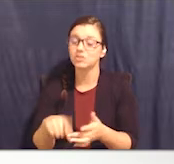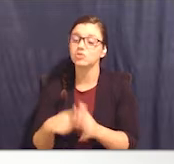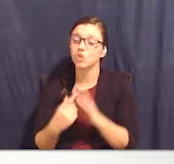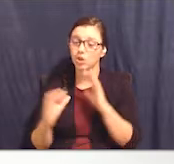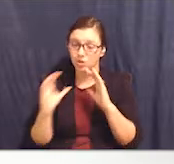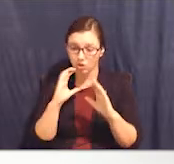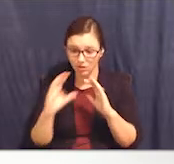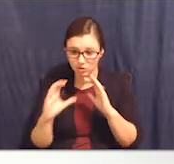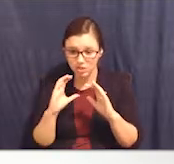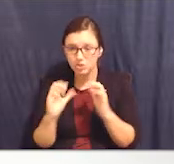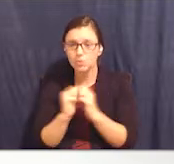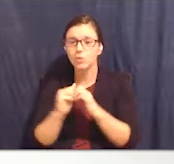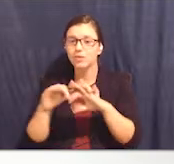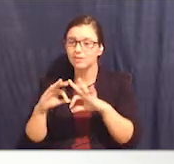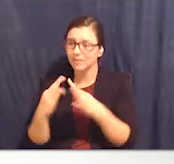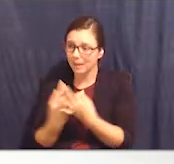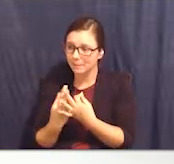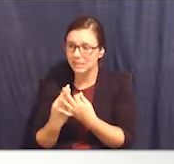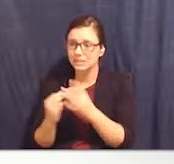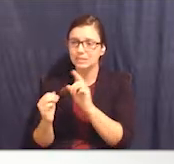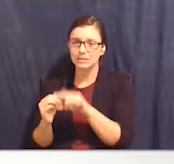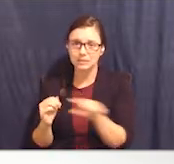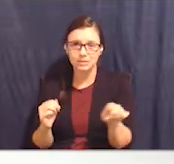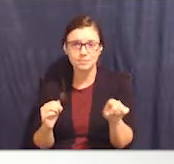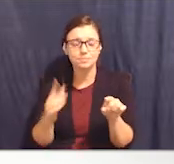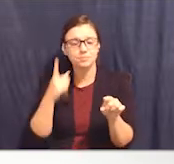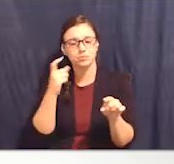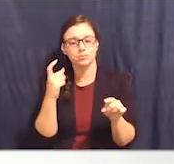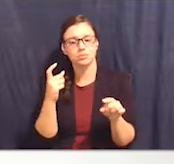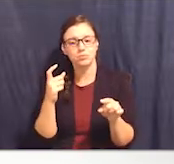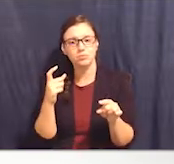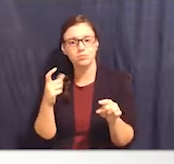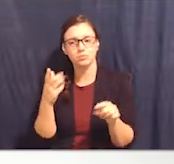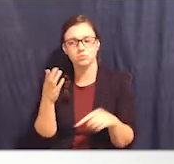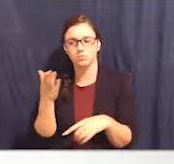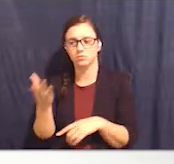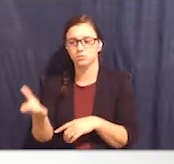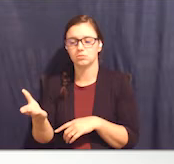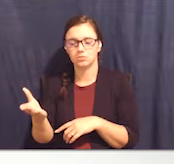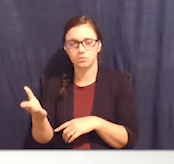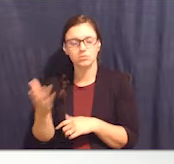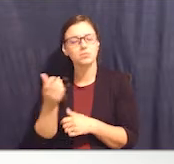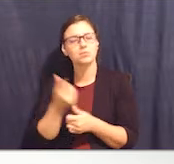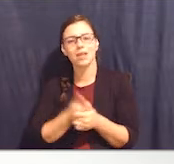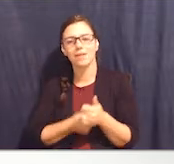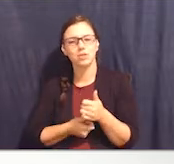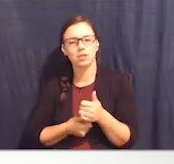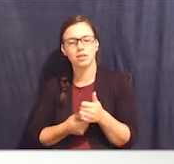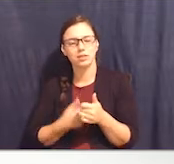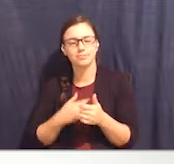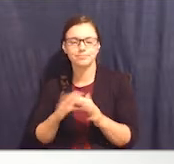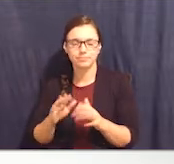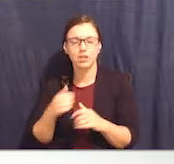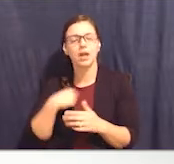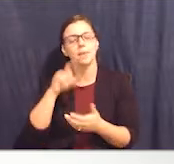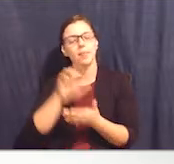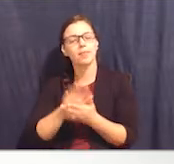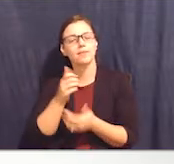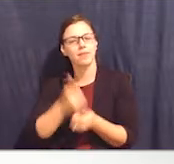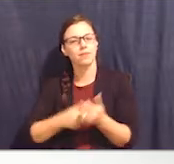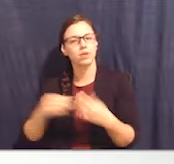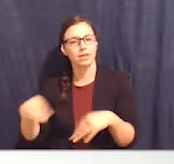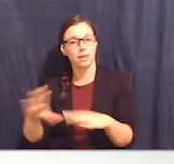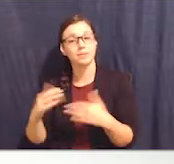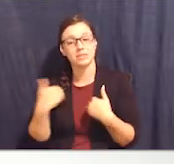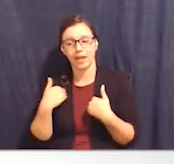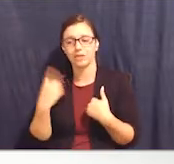USF, the Florida Gulf Coast, the major universities. Yes. Are they pretty much going to be 4 years for this population,